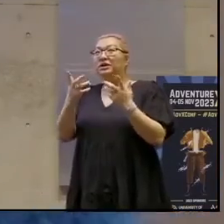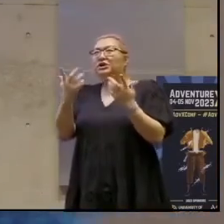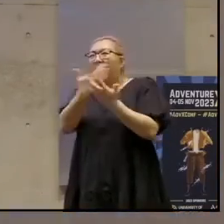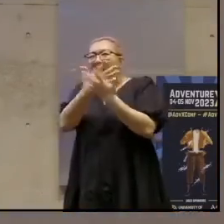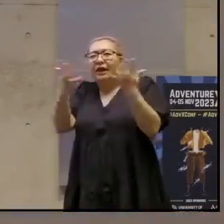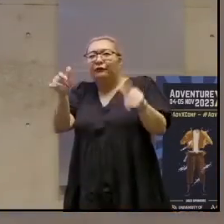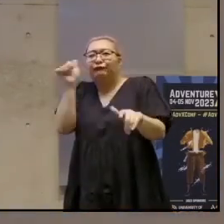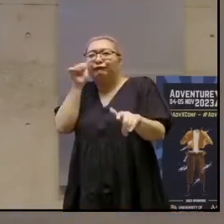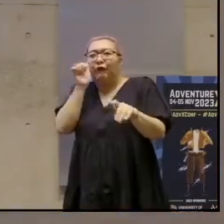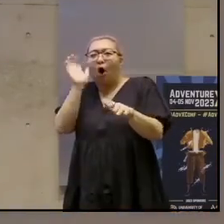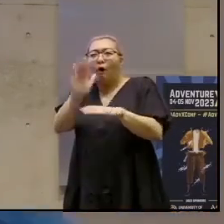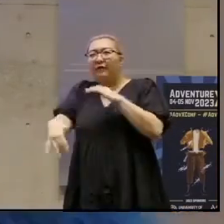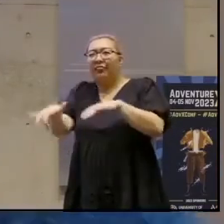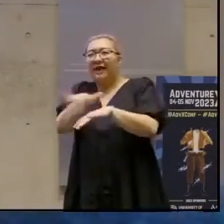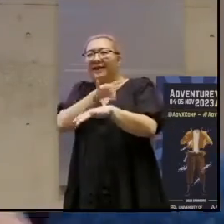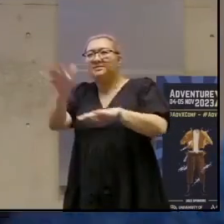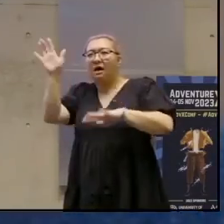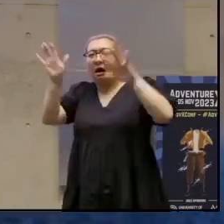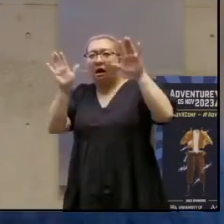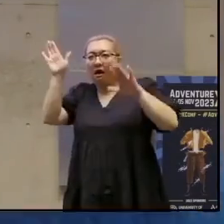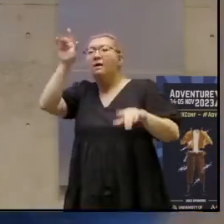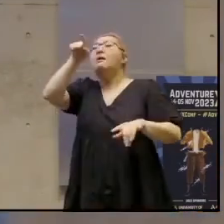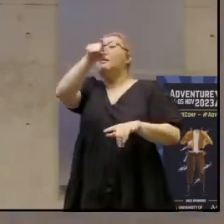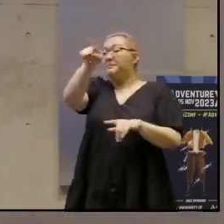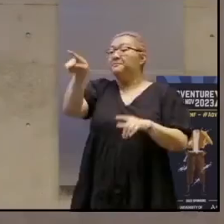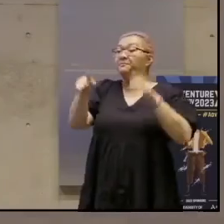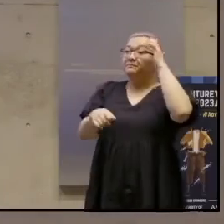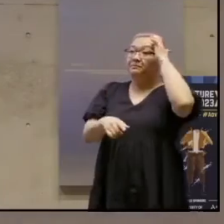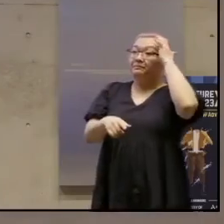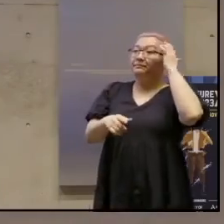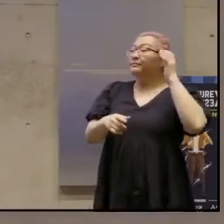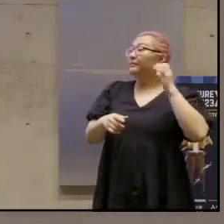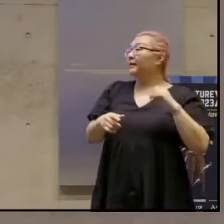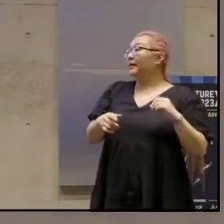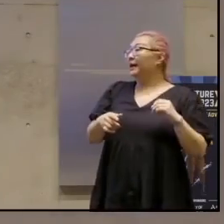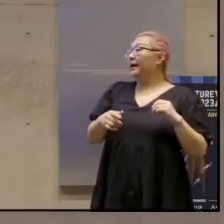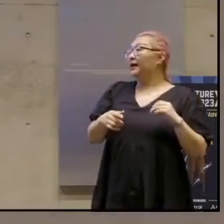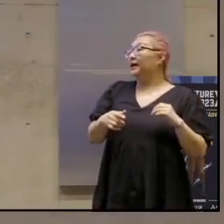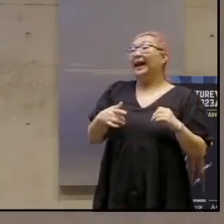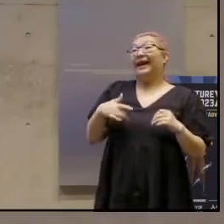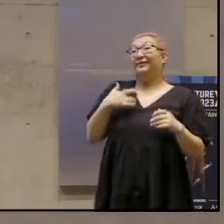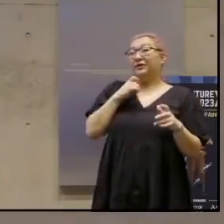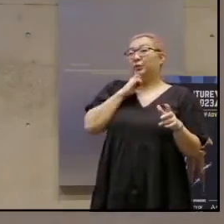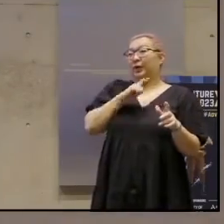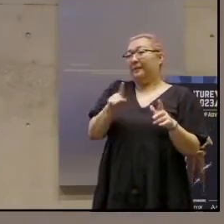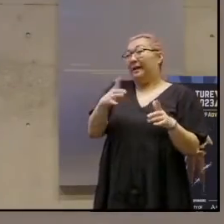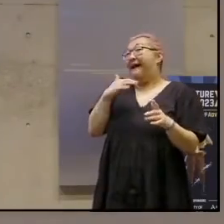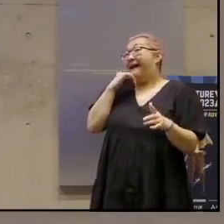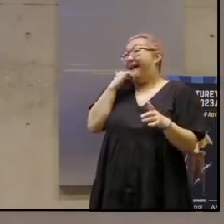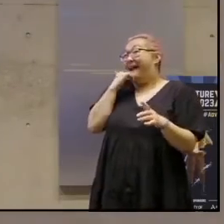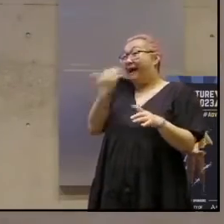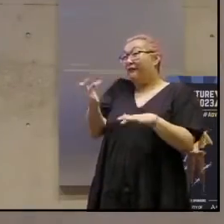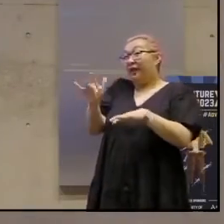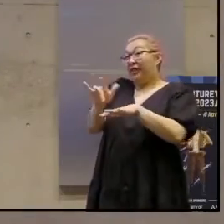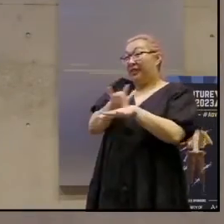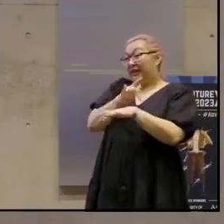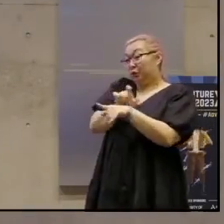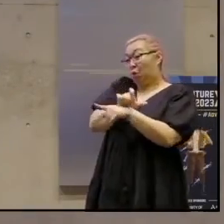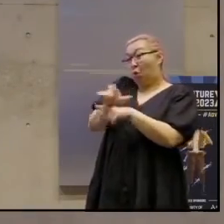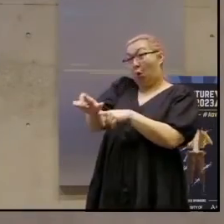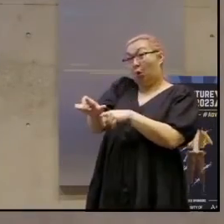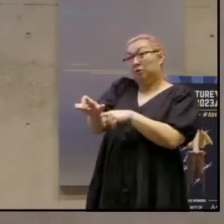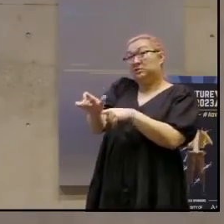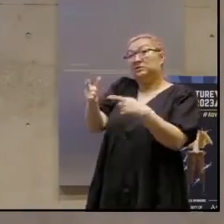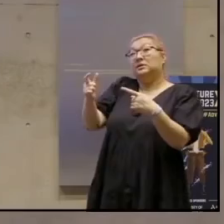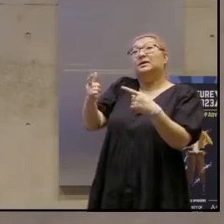people, makers, or possibly even if you go. This seems weird. In every theater piece, we teach you how to watch it,